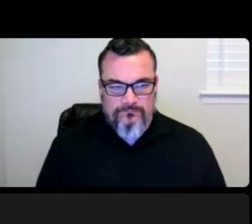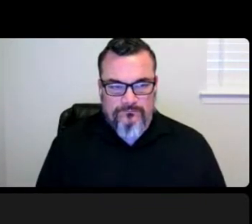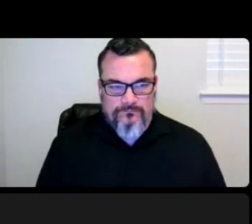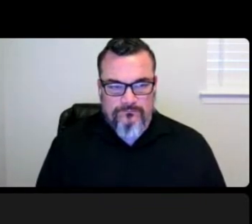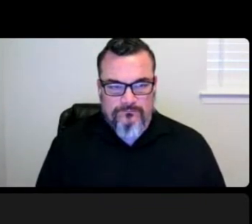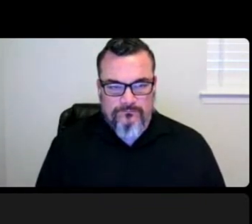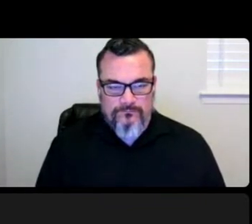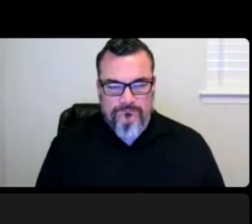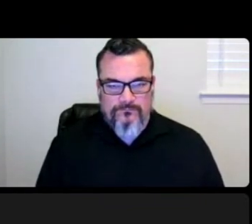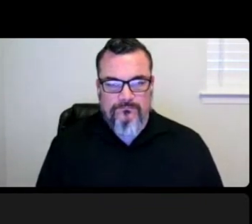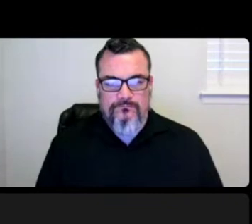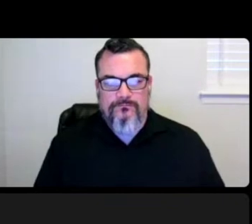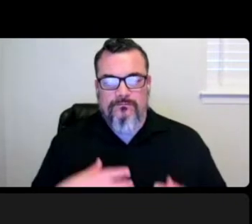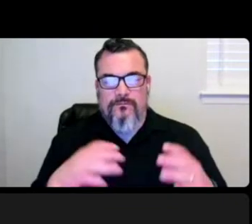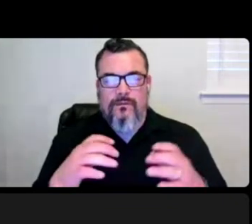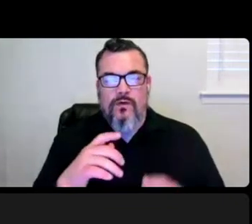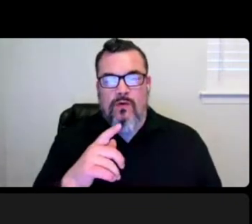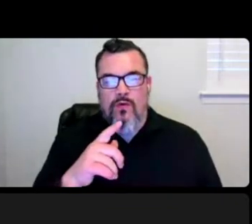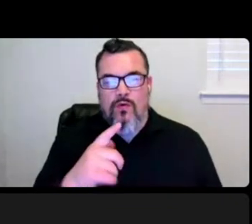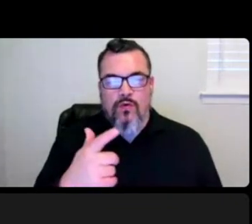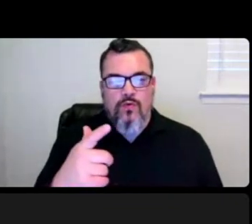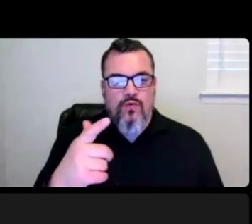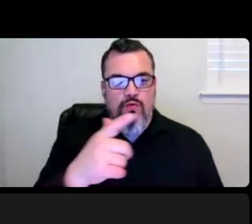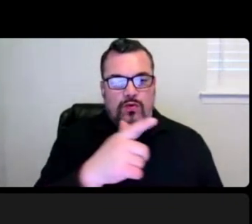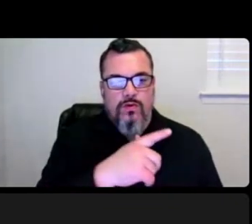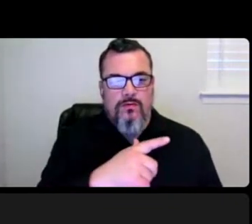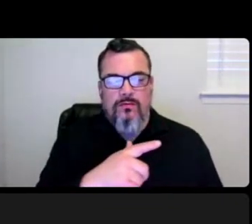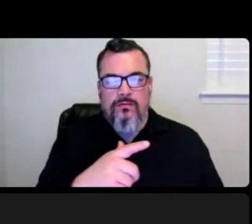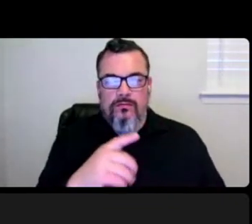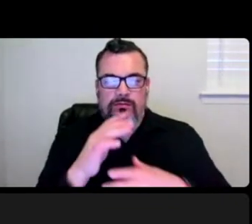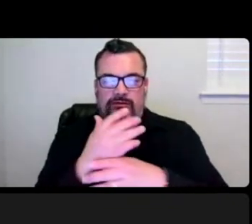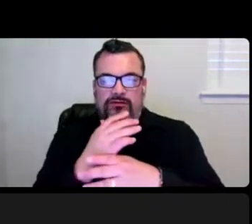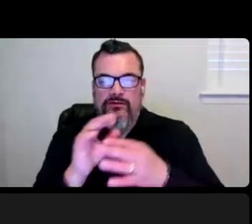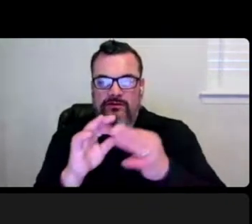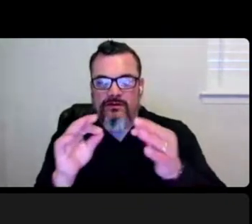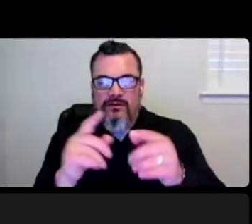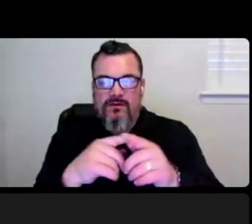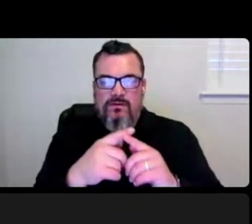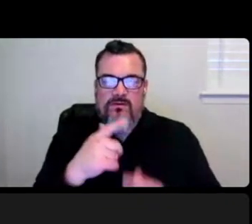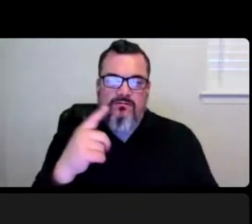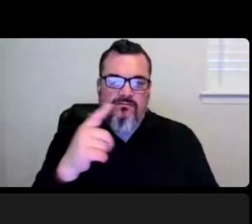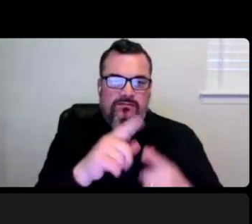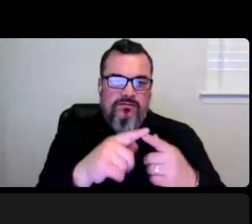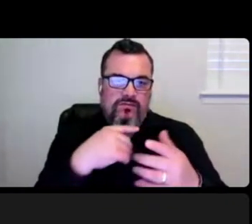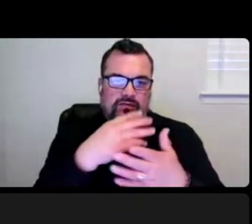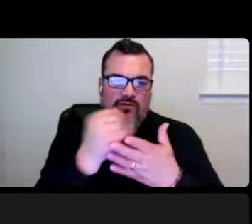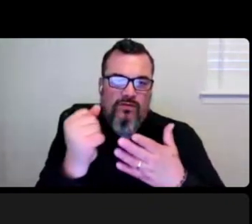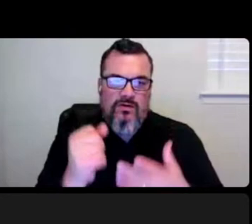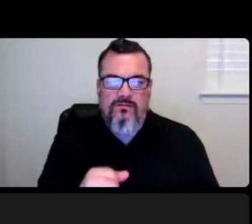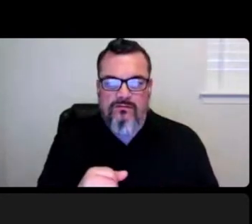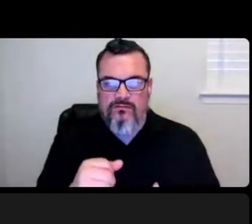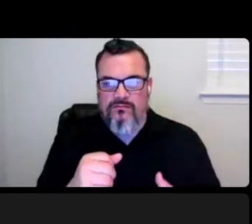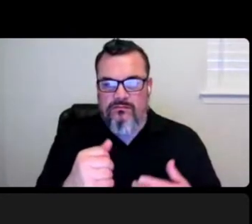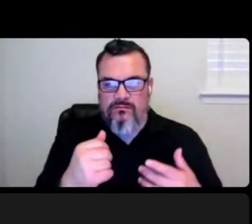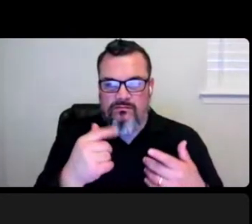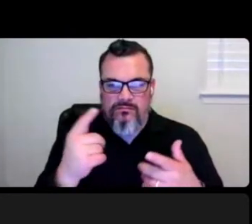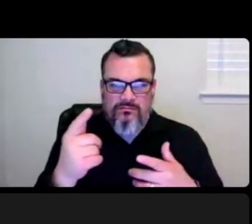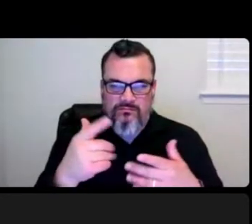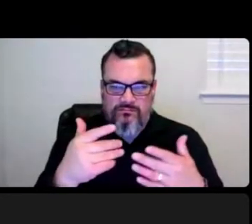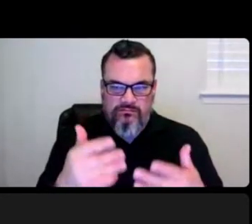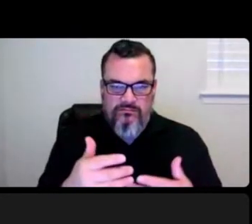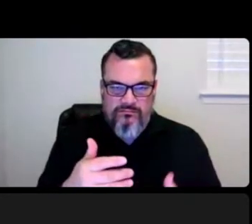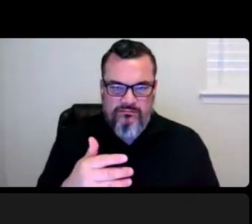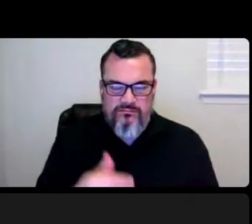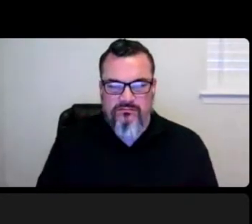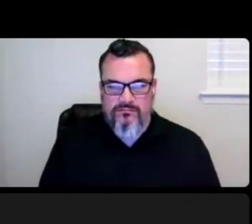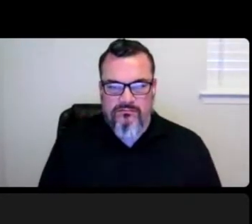Let's kind of do a little round robin, and I'll ask you each to share a sentence, and then we'll just go around until we run out of 3 sentences. You may have yours mentioned